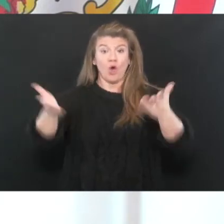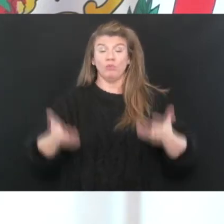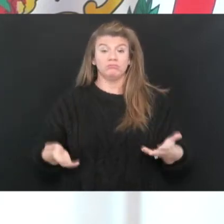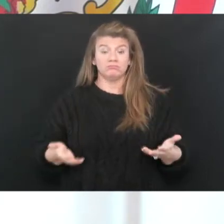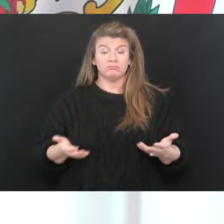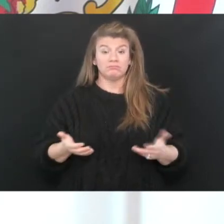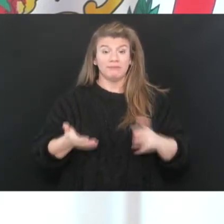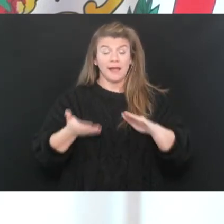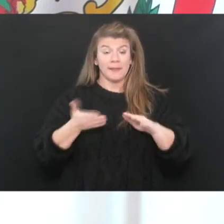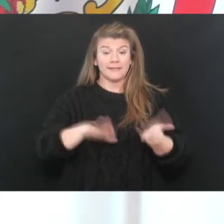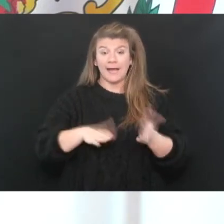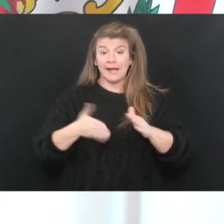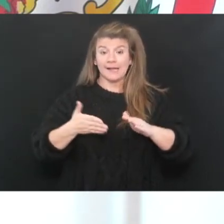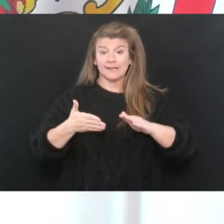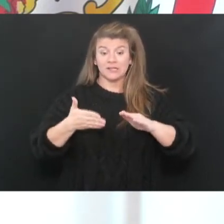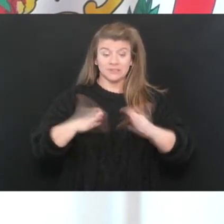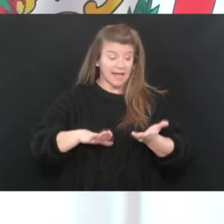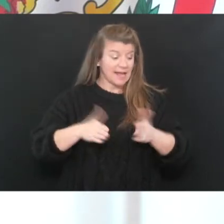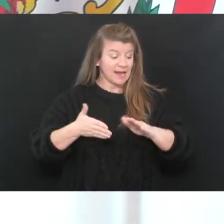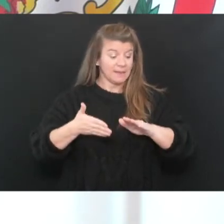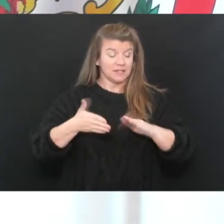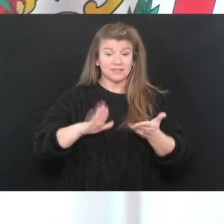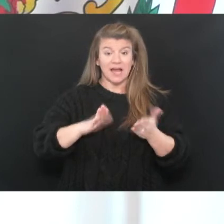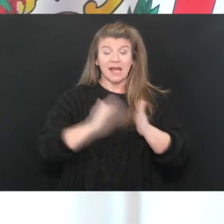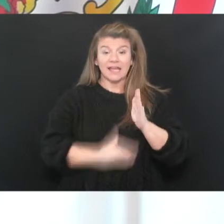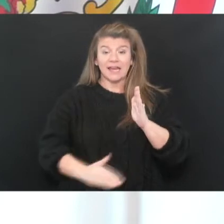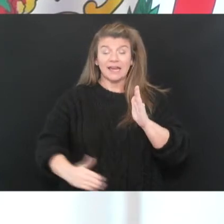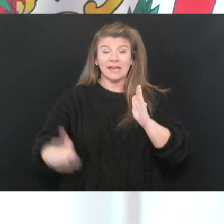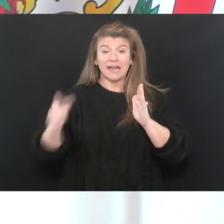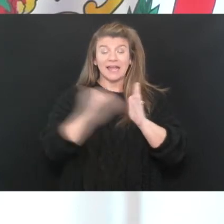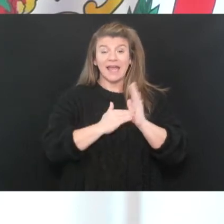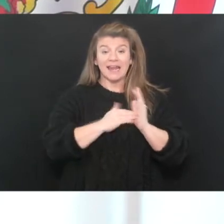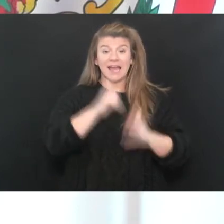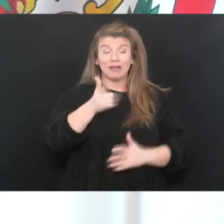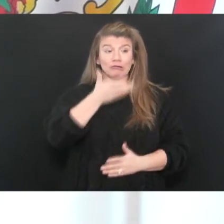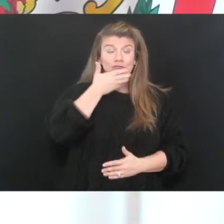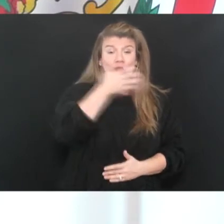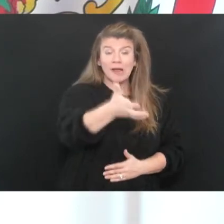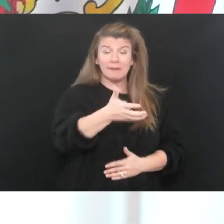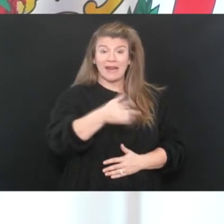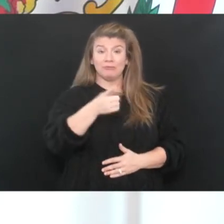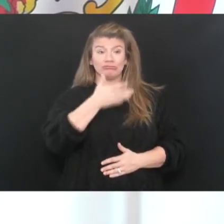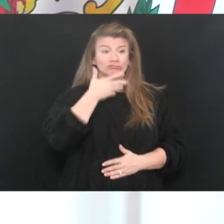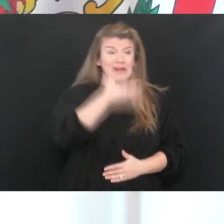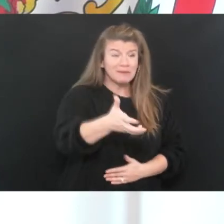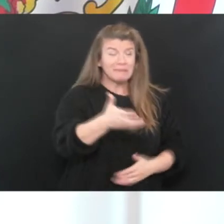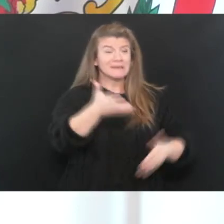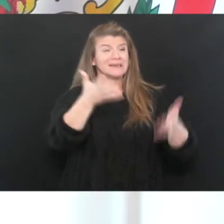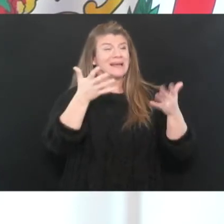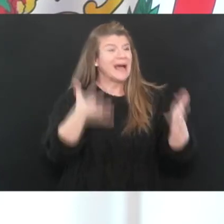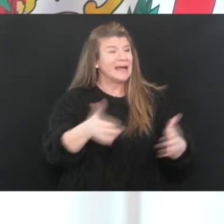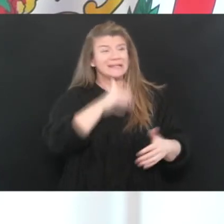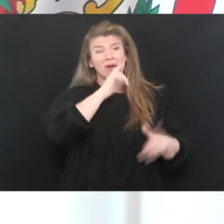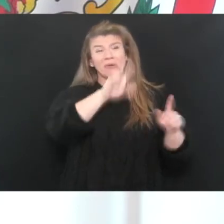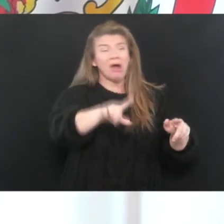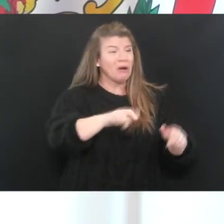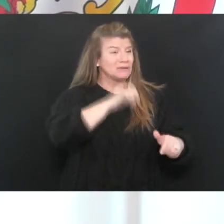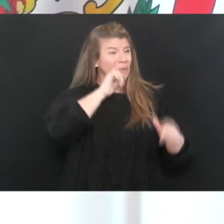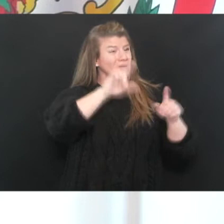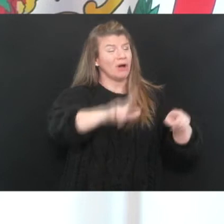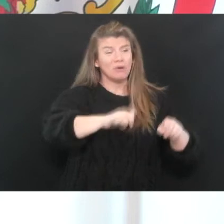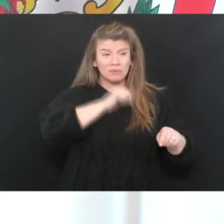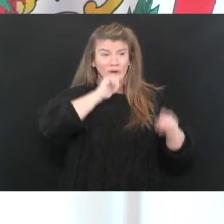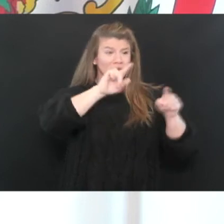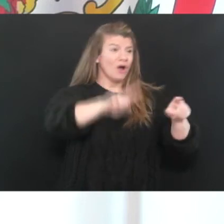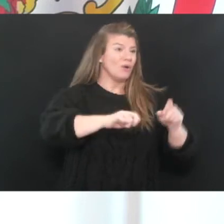one right after another. And you're screaming at them. You're screaming at them in every way. Don't go there, don't go there, don't